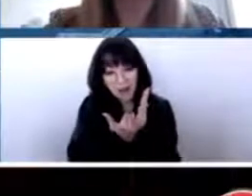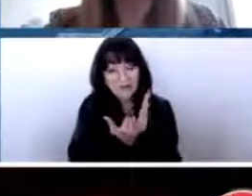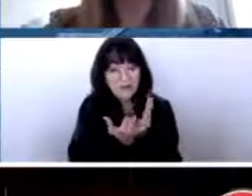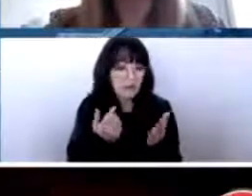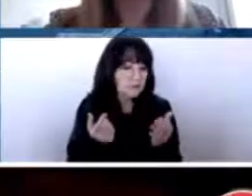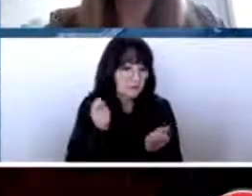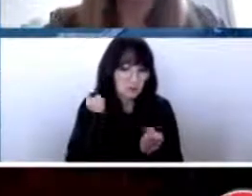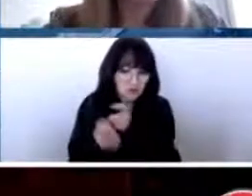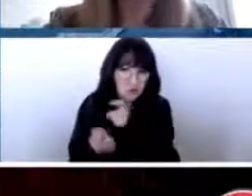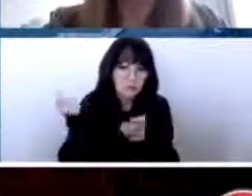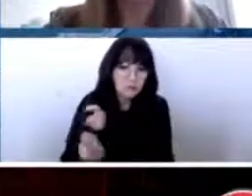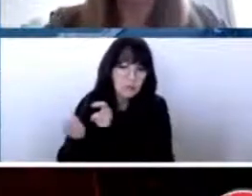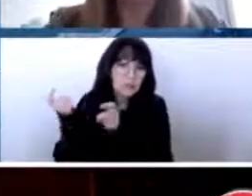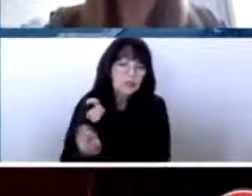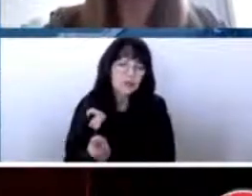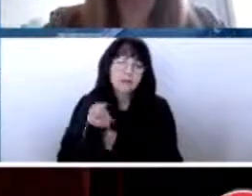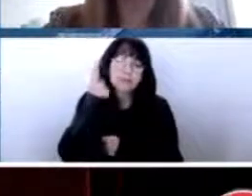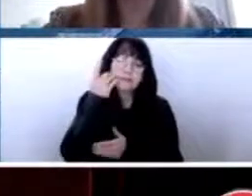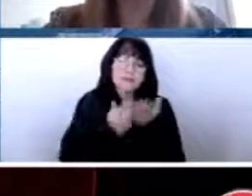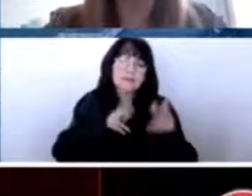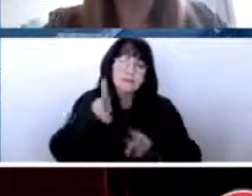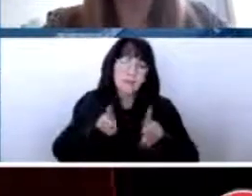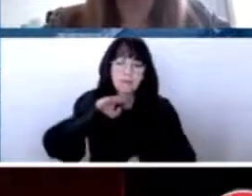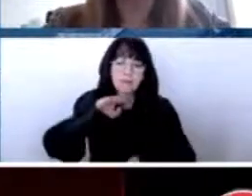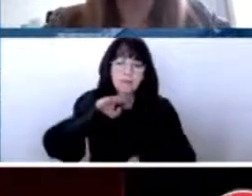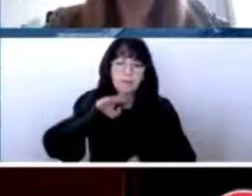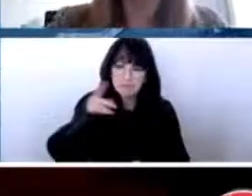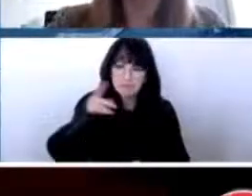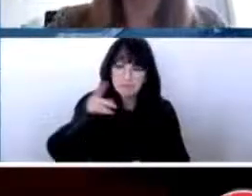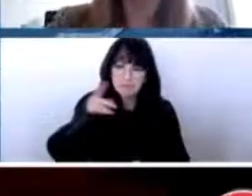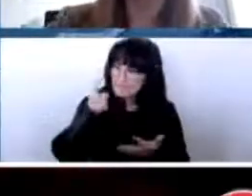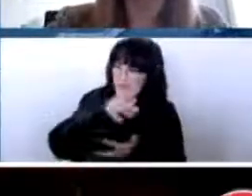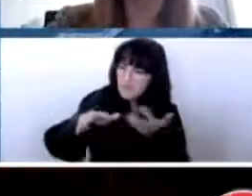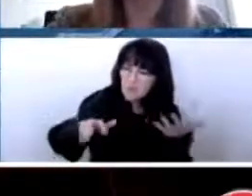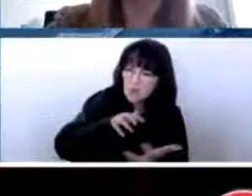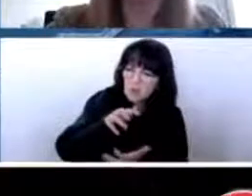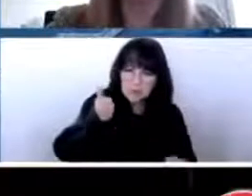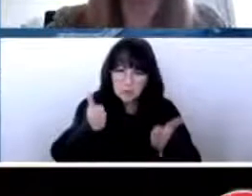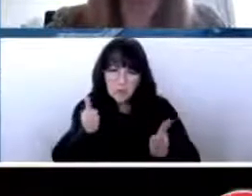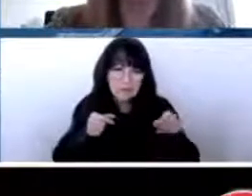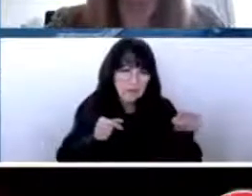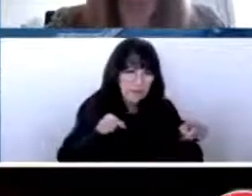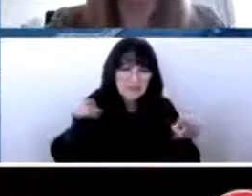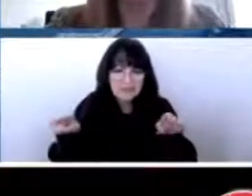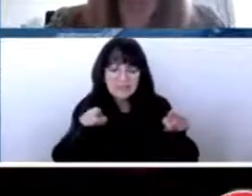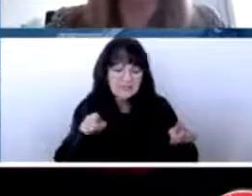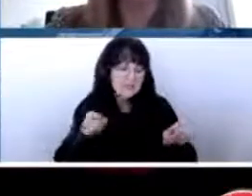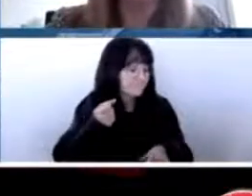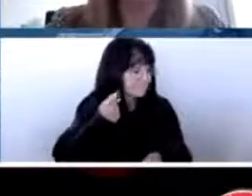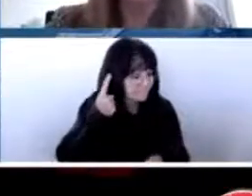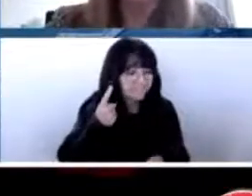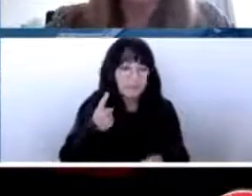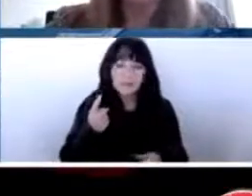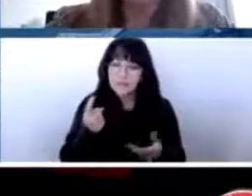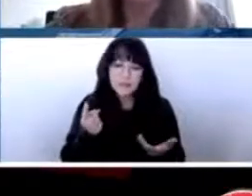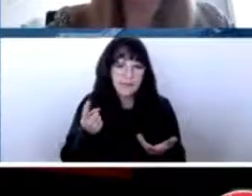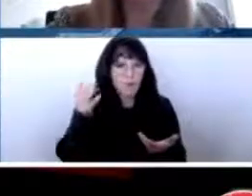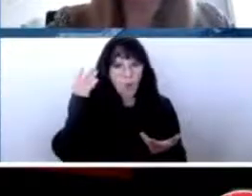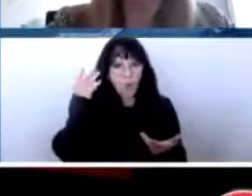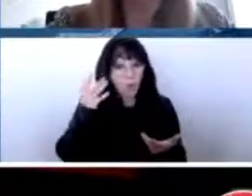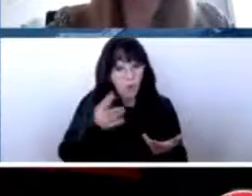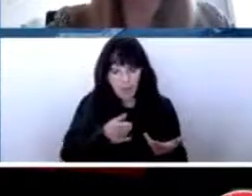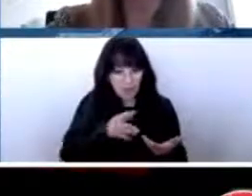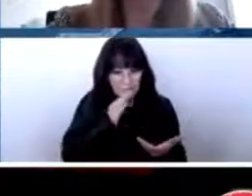confusion. But again, it's really important for everyone to recognize that the science is constantly changing and evolving,